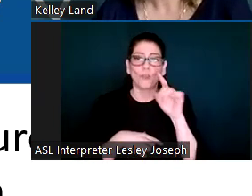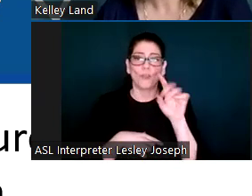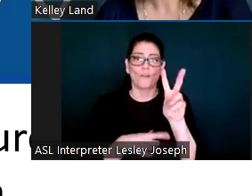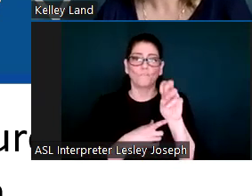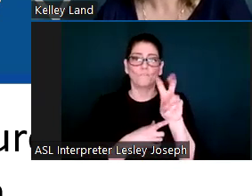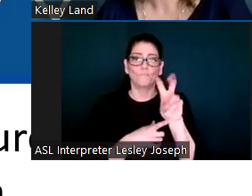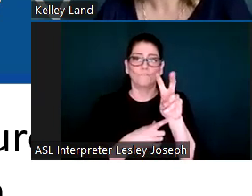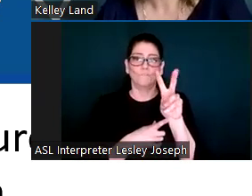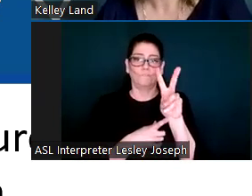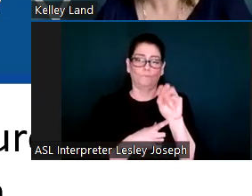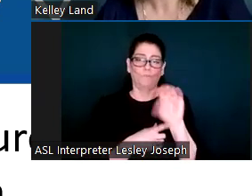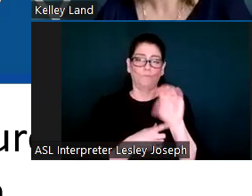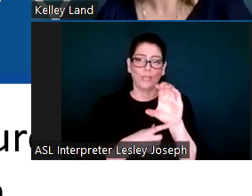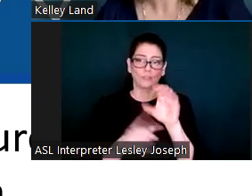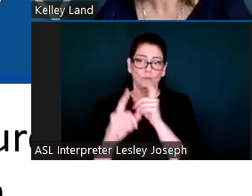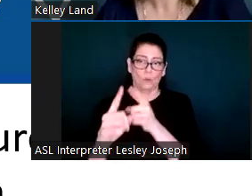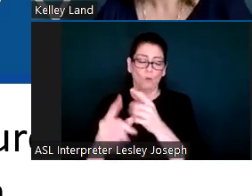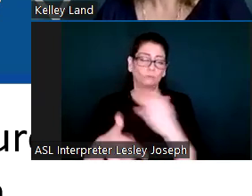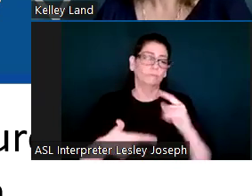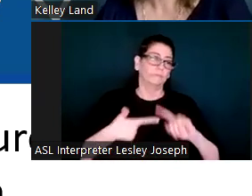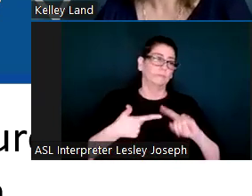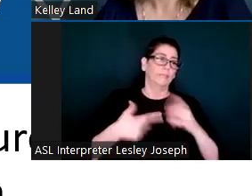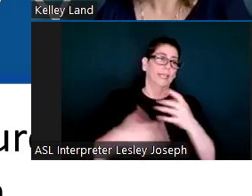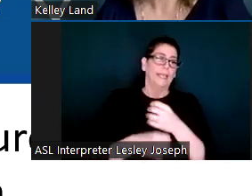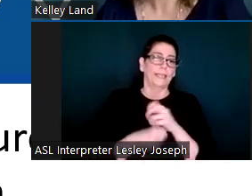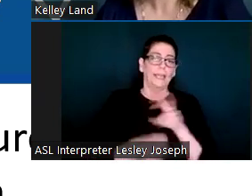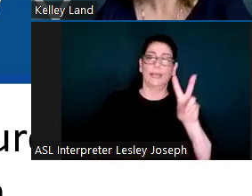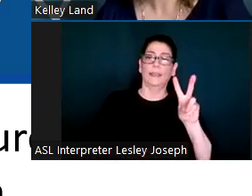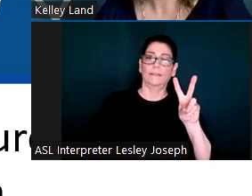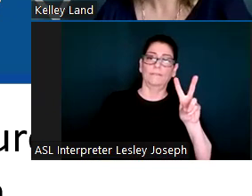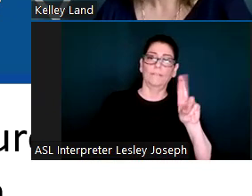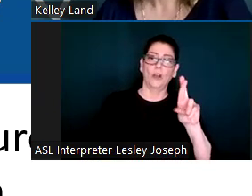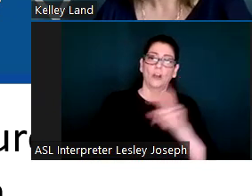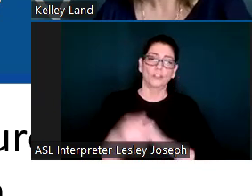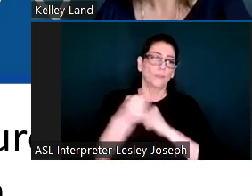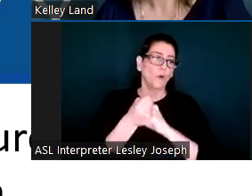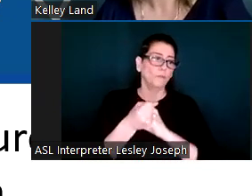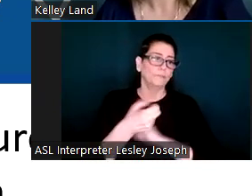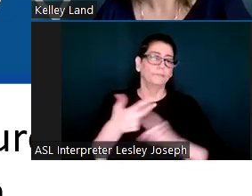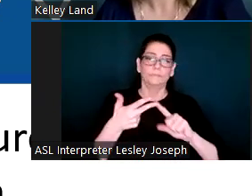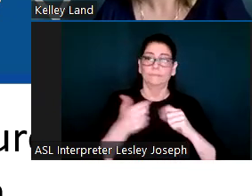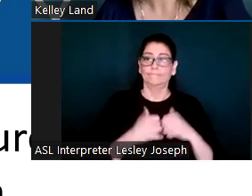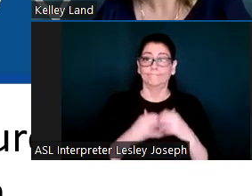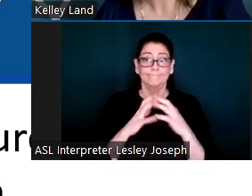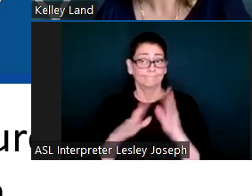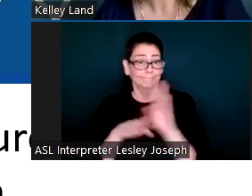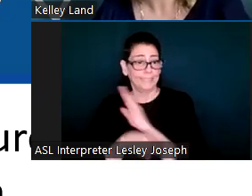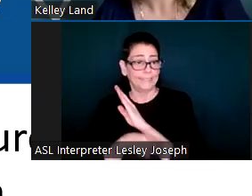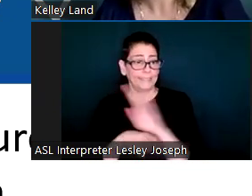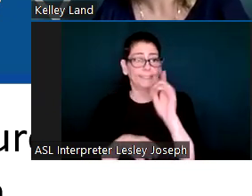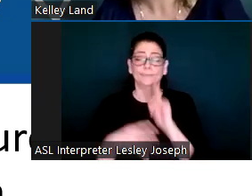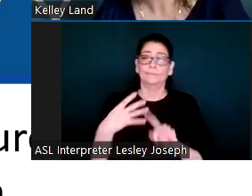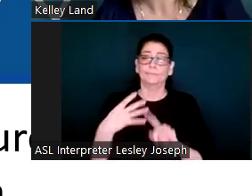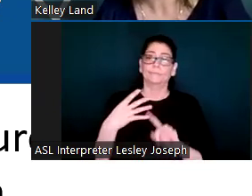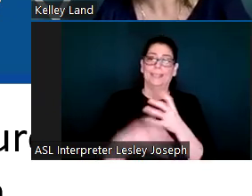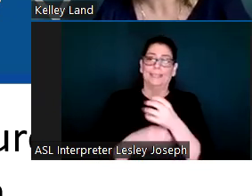receiving vocational training supports, starting a business, or getting support services that may